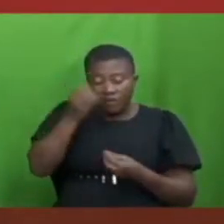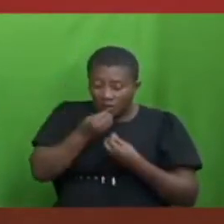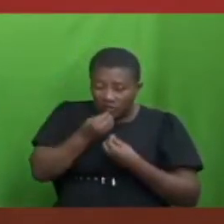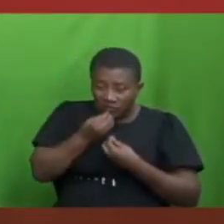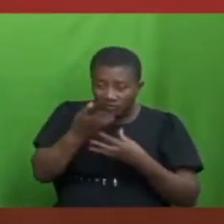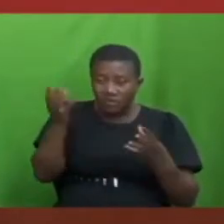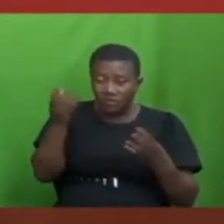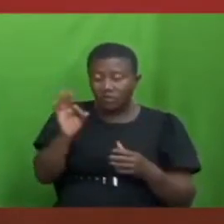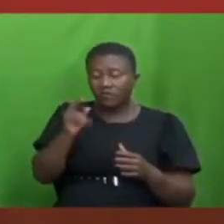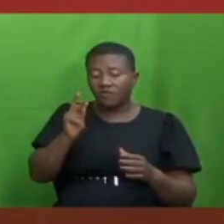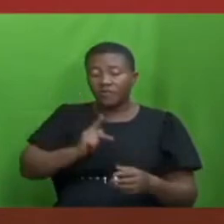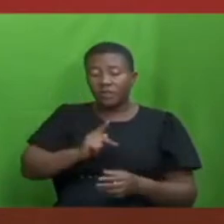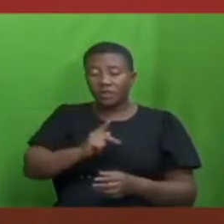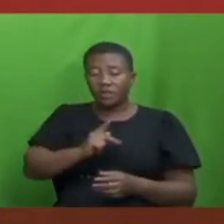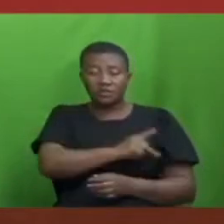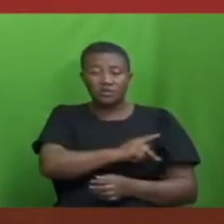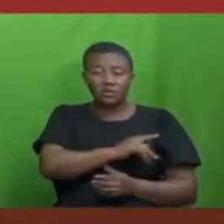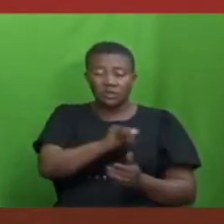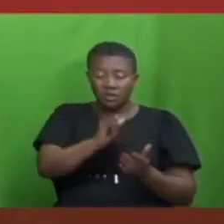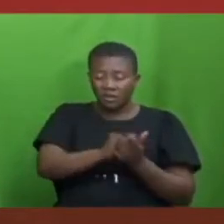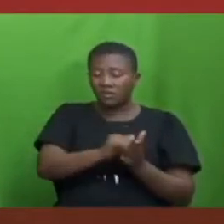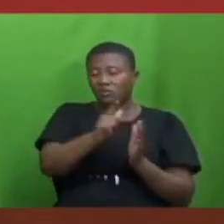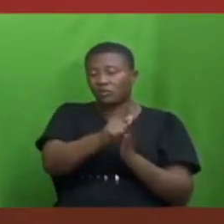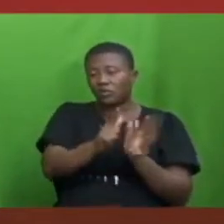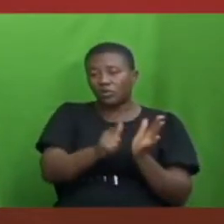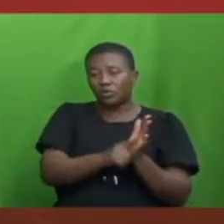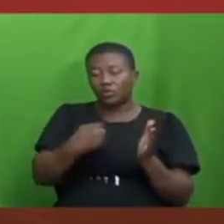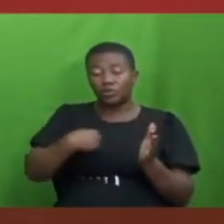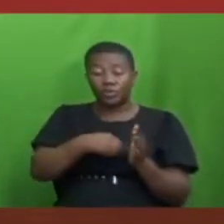of Parliament. That is the law that you have passed.